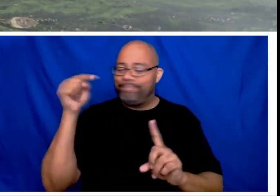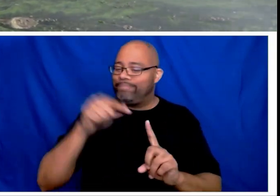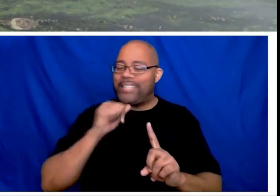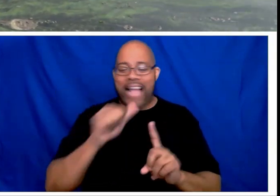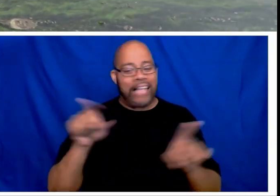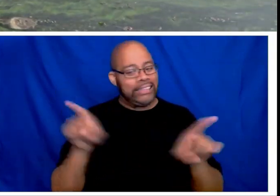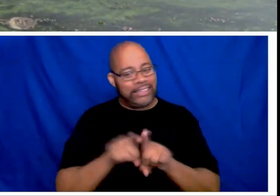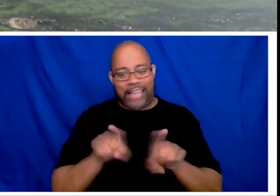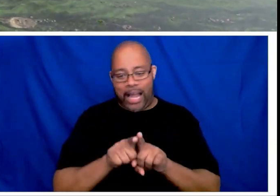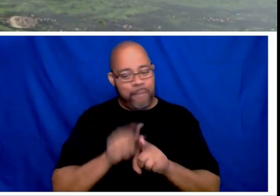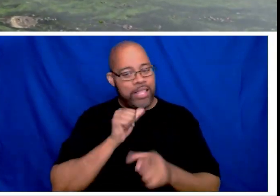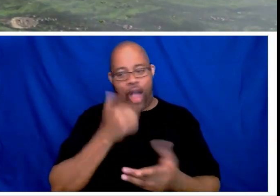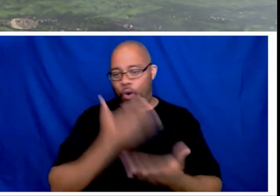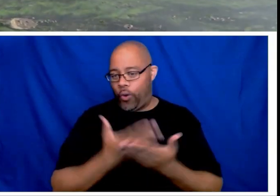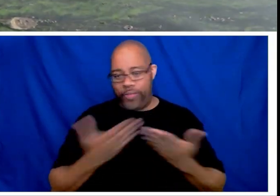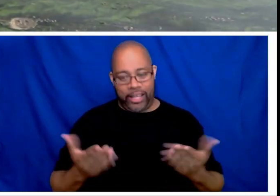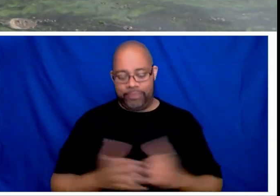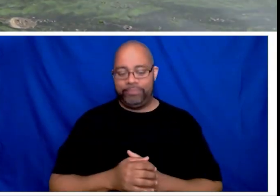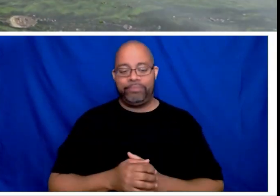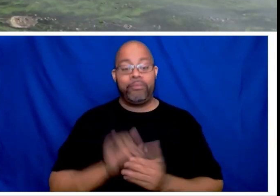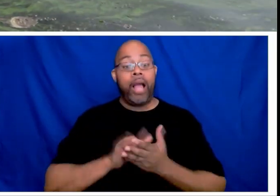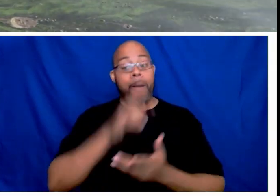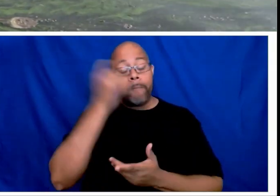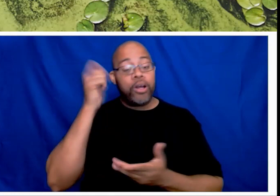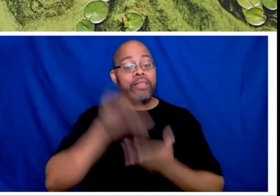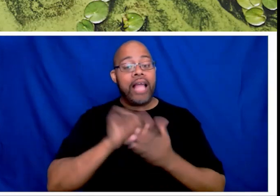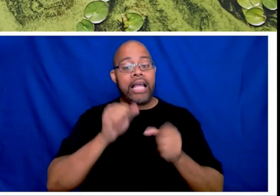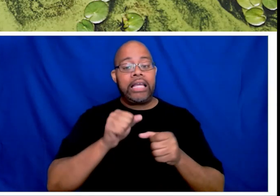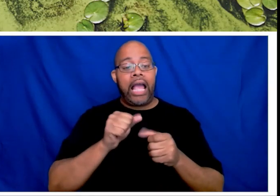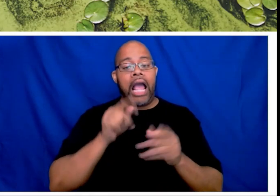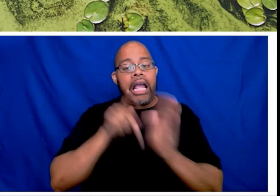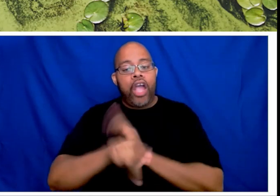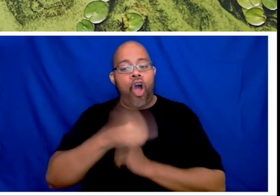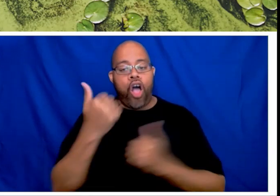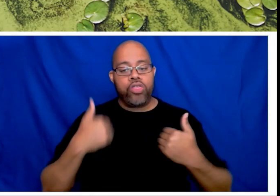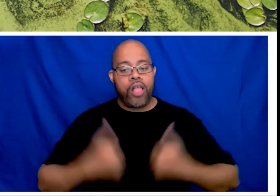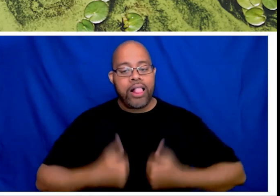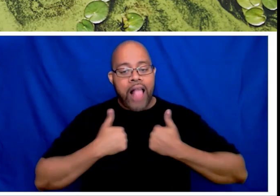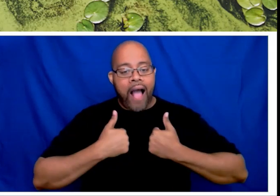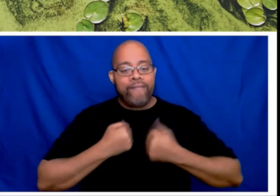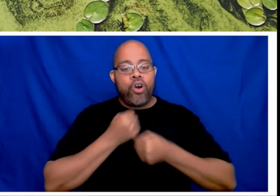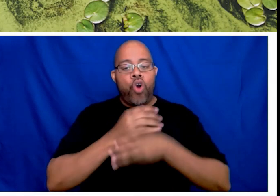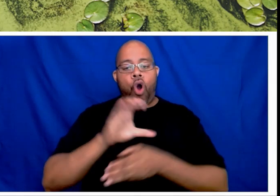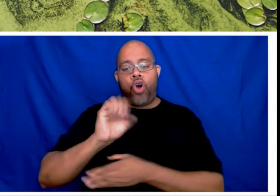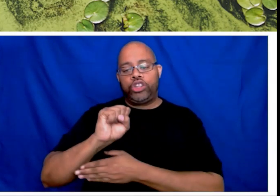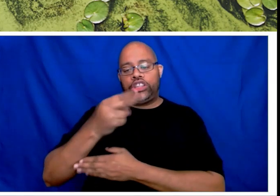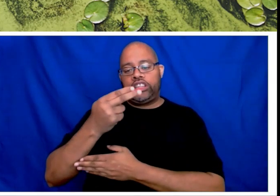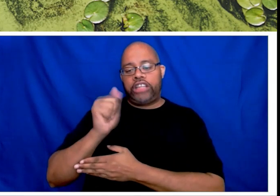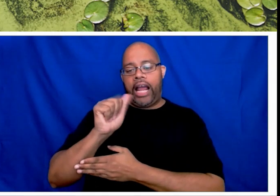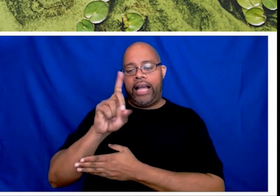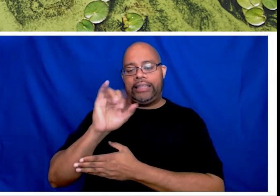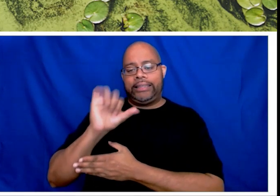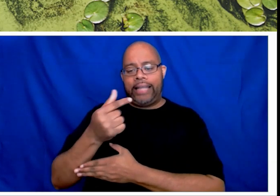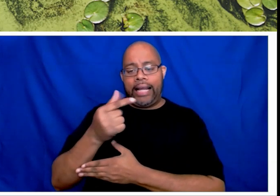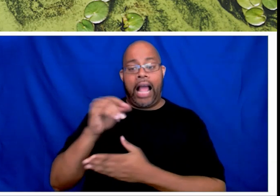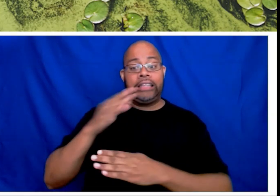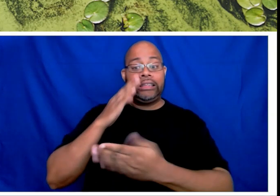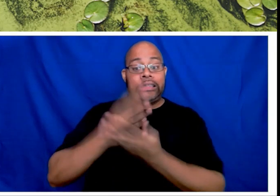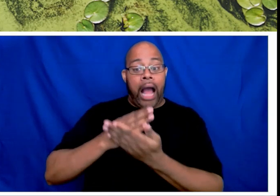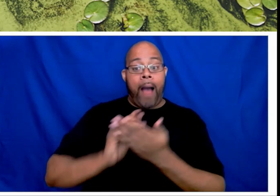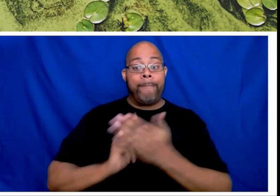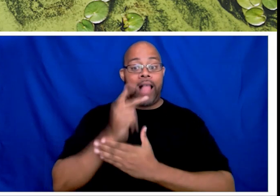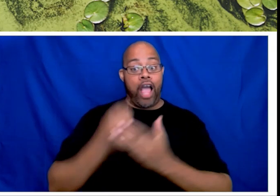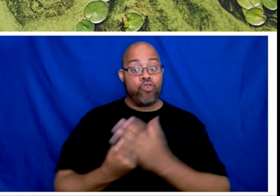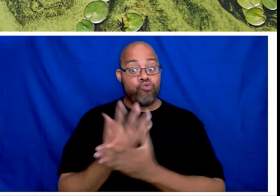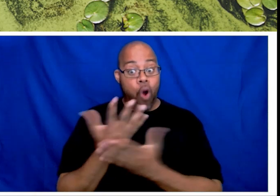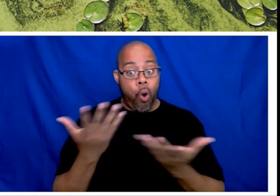case. This is because this can choke out other life and cause shading. And basically this stops plant growth. So when these